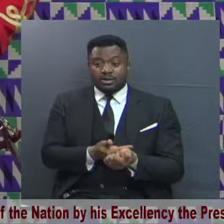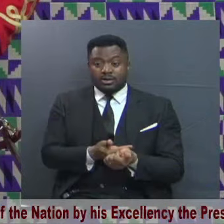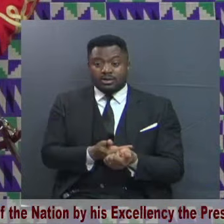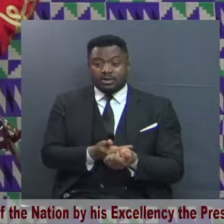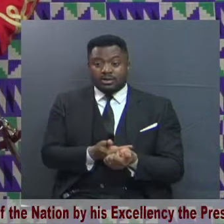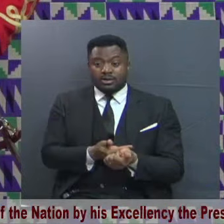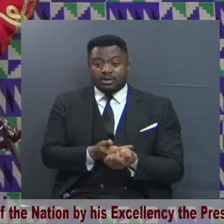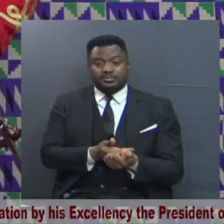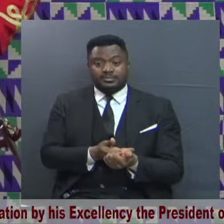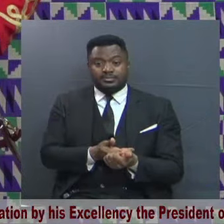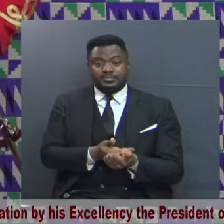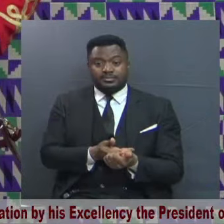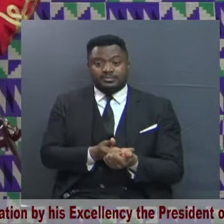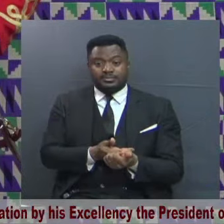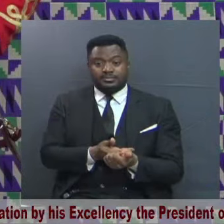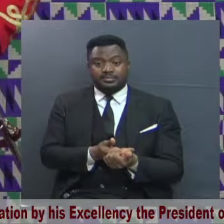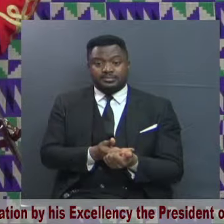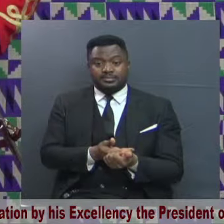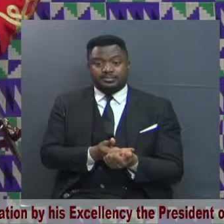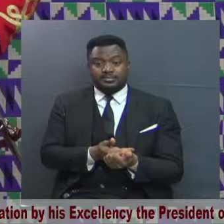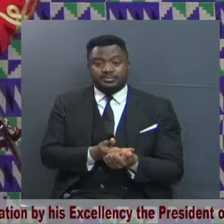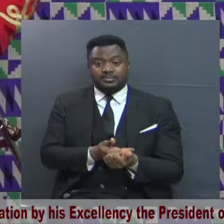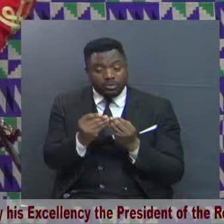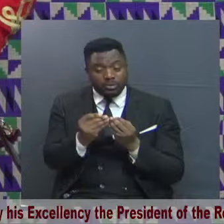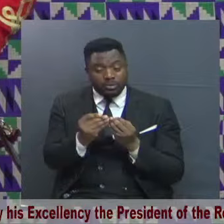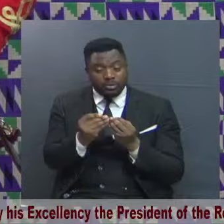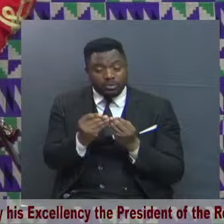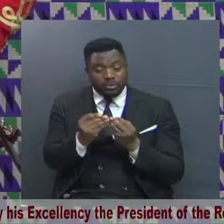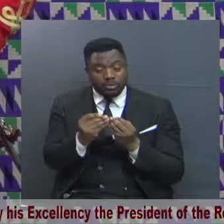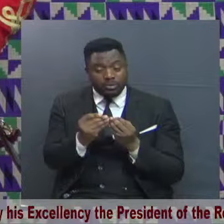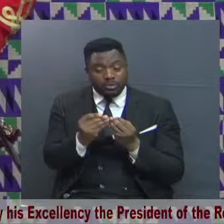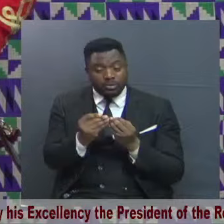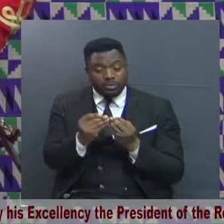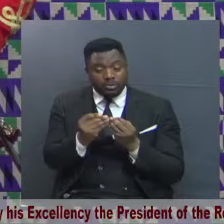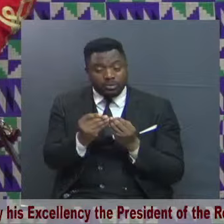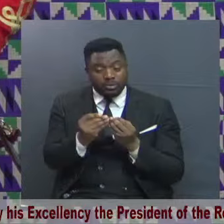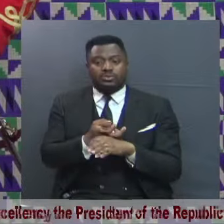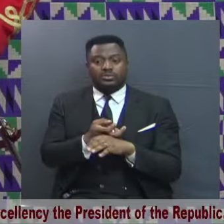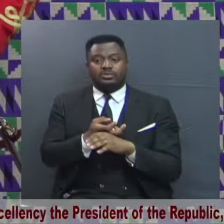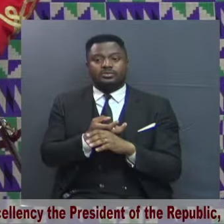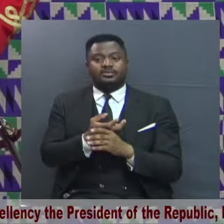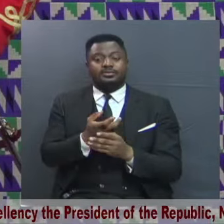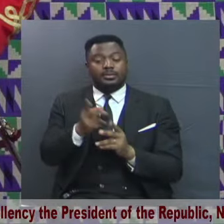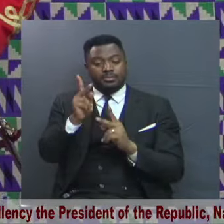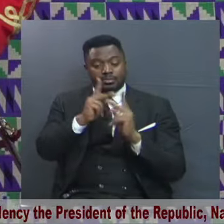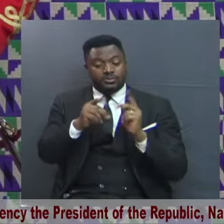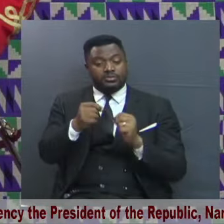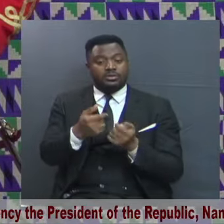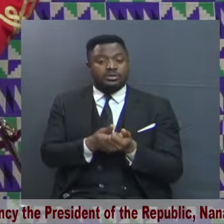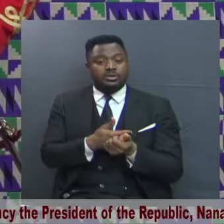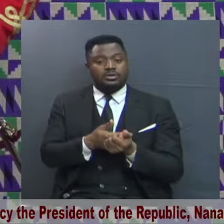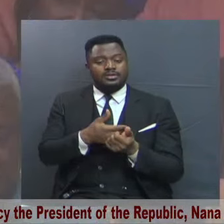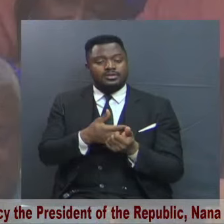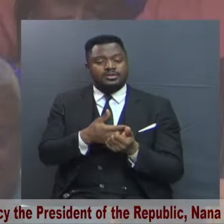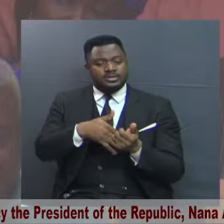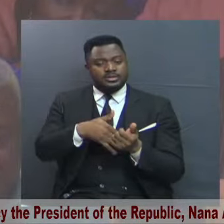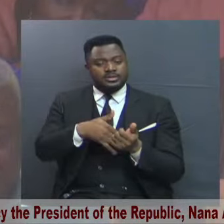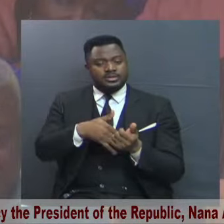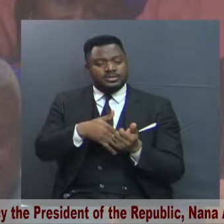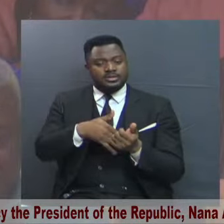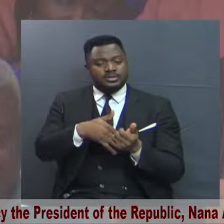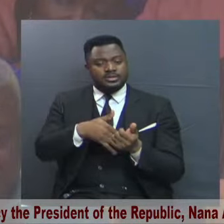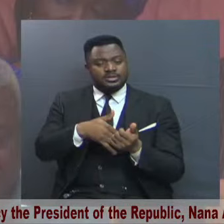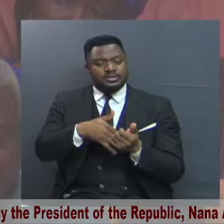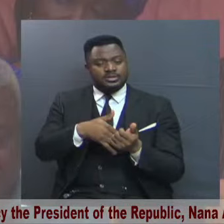country in spite of all its shortcomings and difficulties the people of Ghana have shown admirable